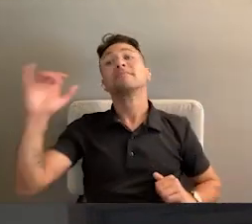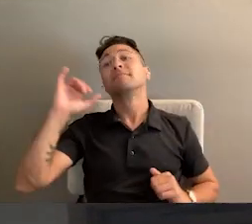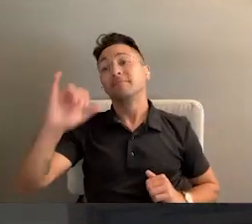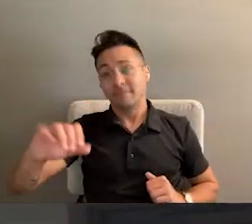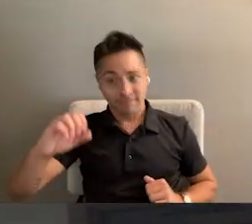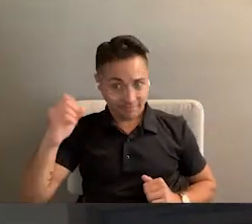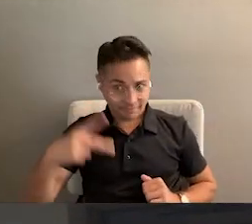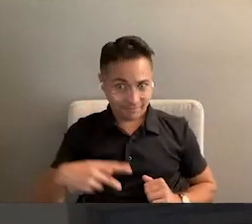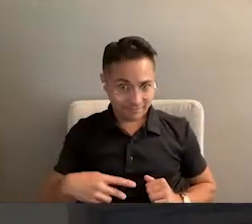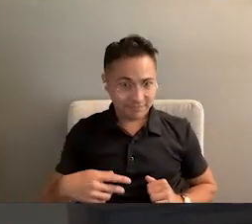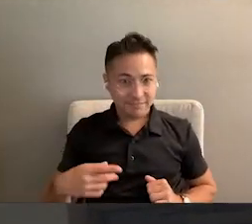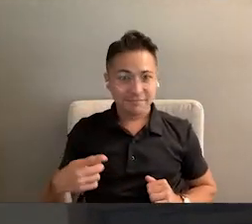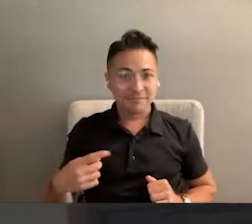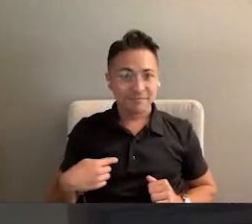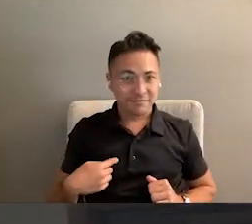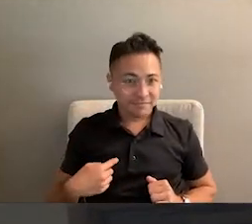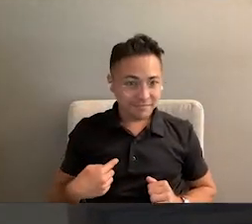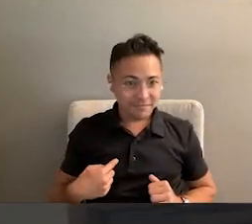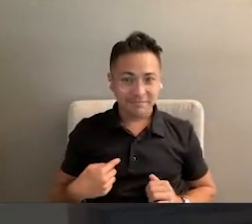I don't know what happened to our